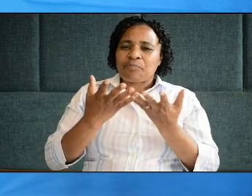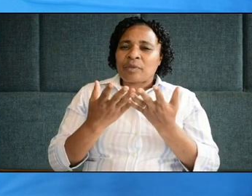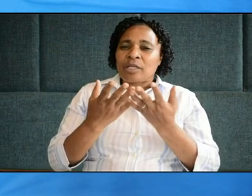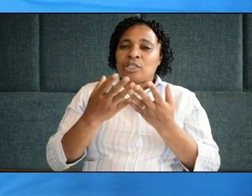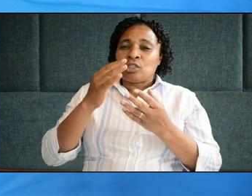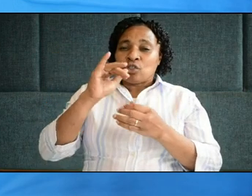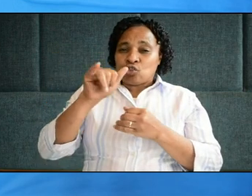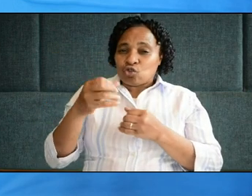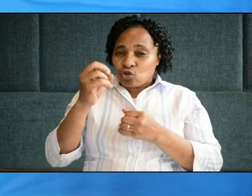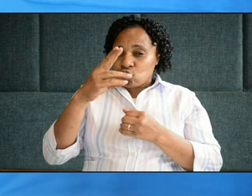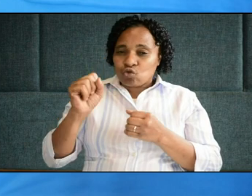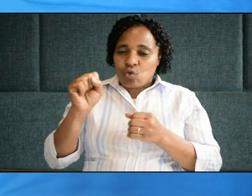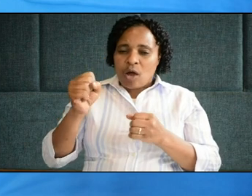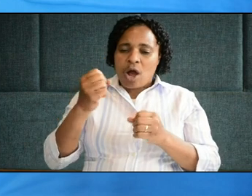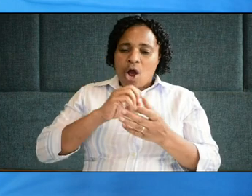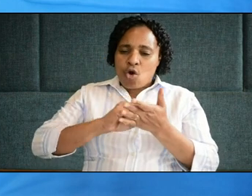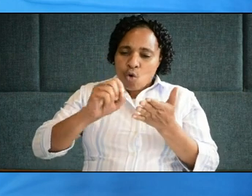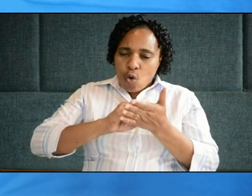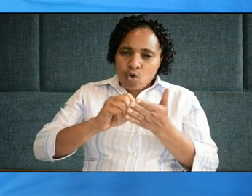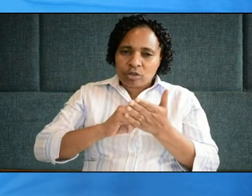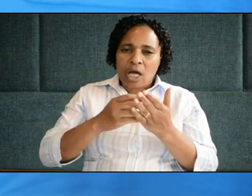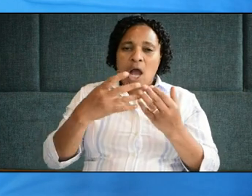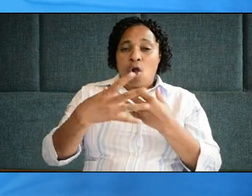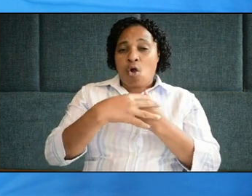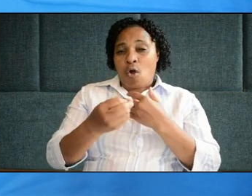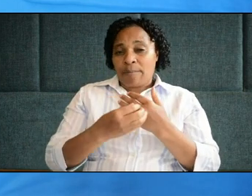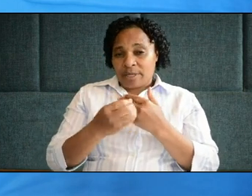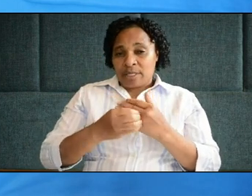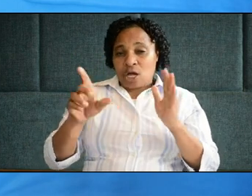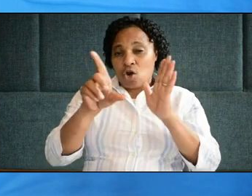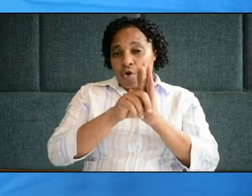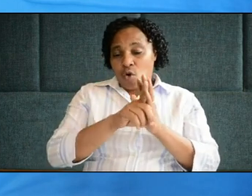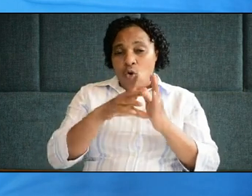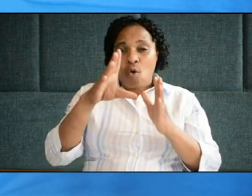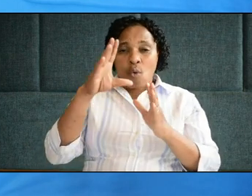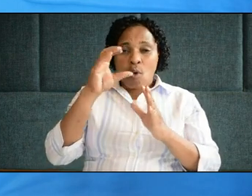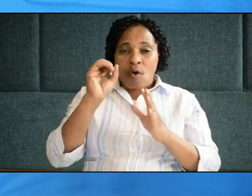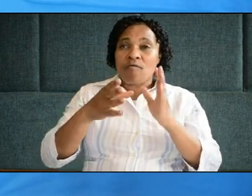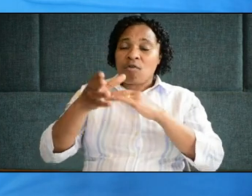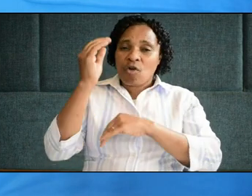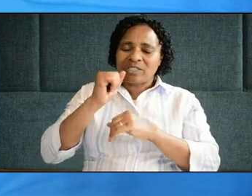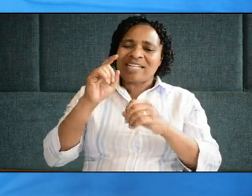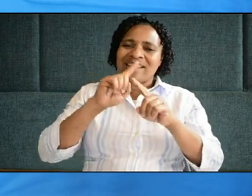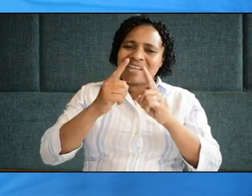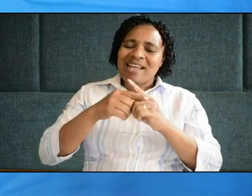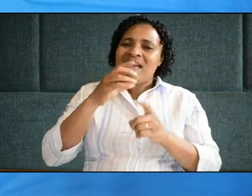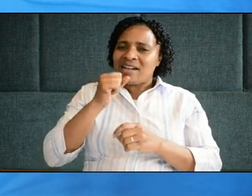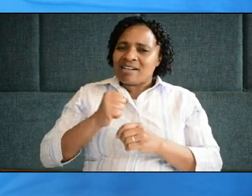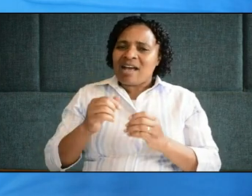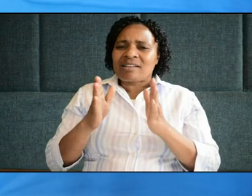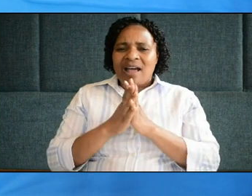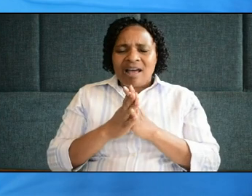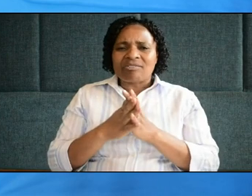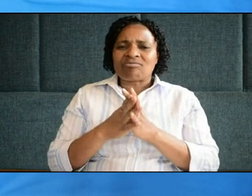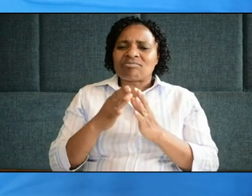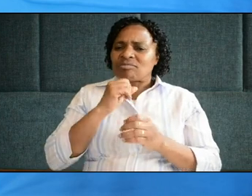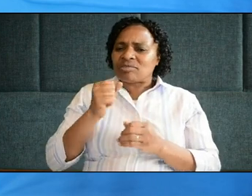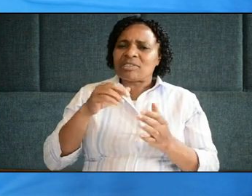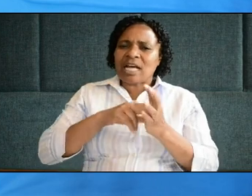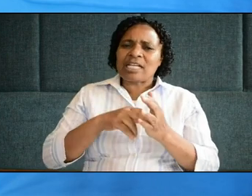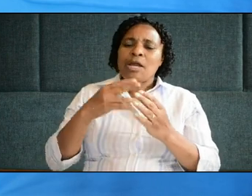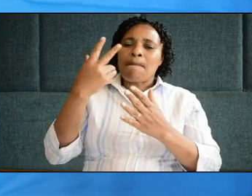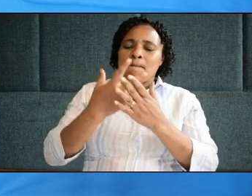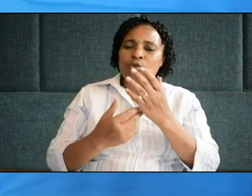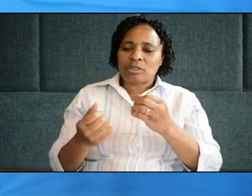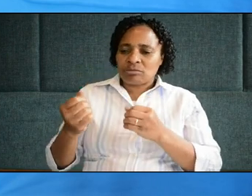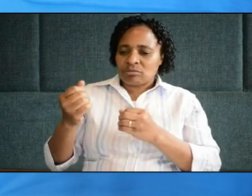on the stones a copy of the law of Moses. All the Israelites, their elders, officials, and judges were standing on both sides